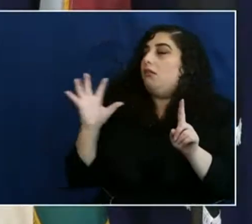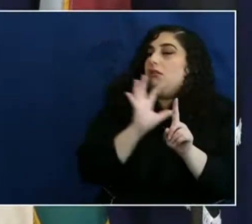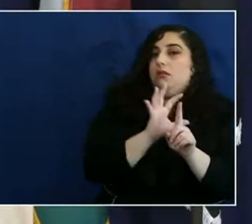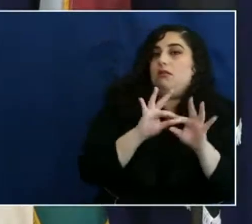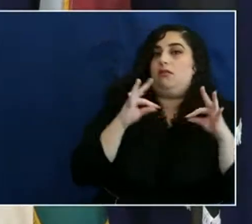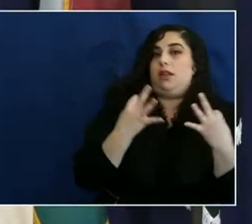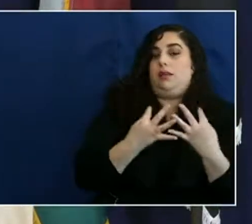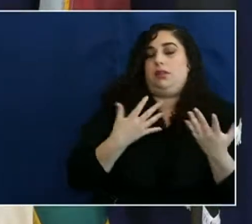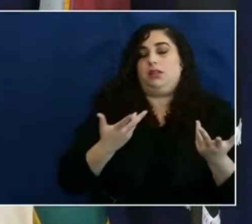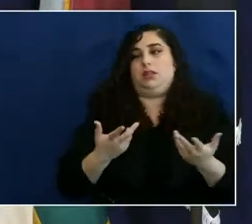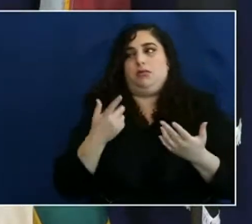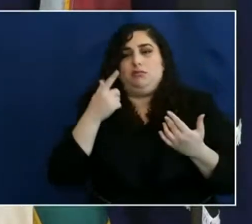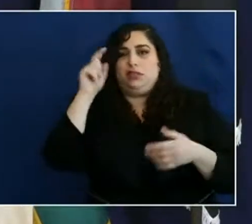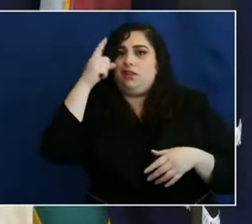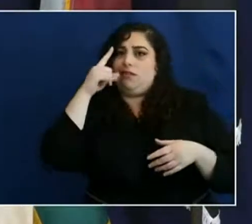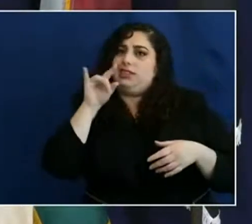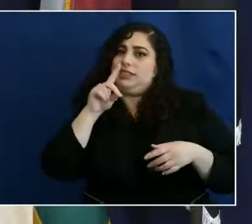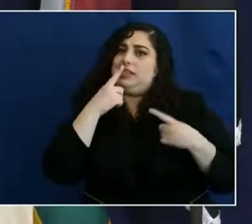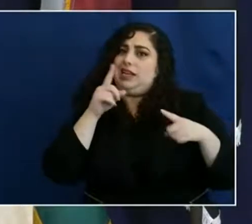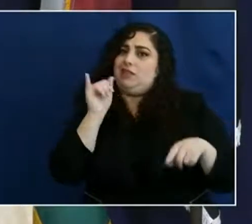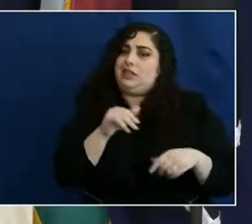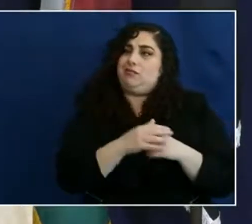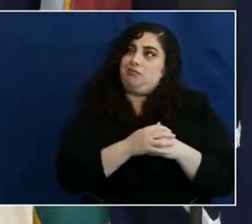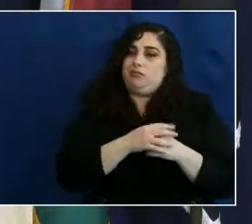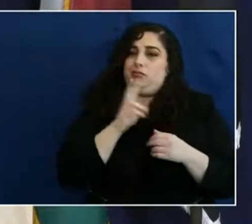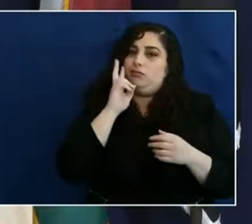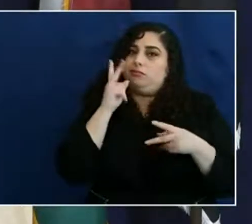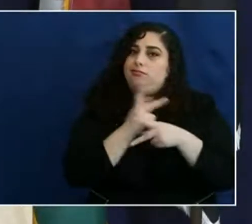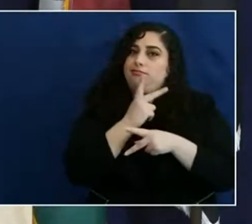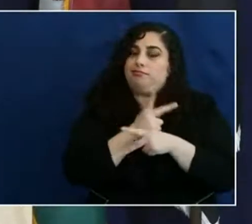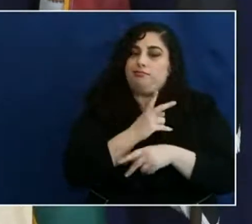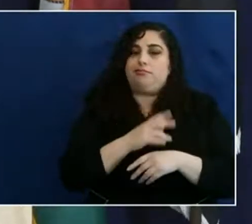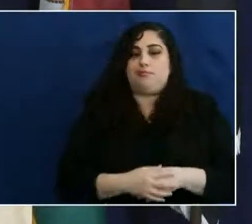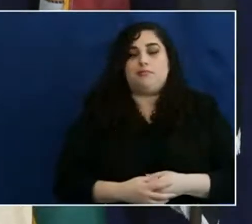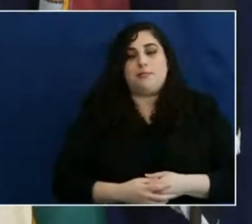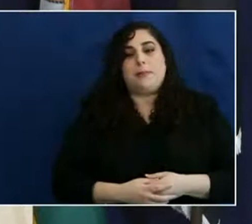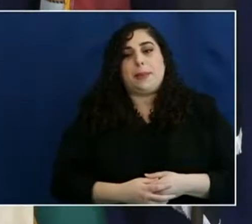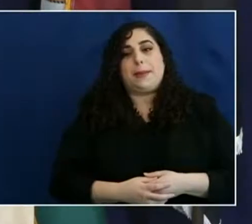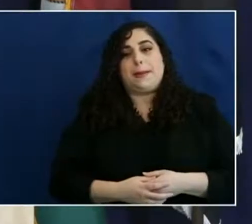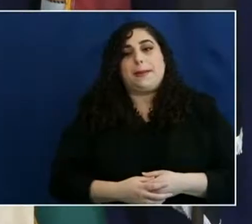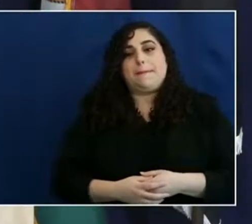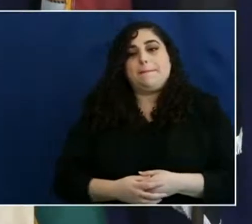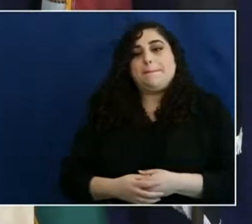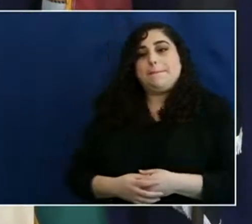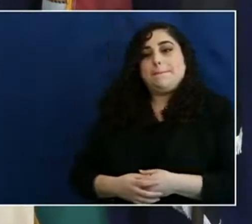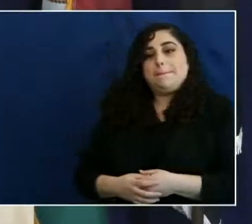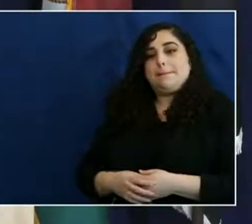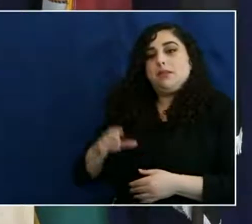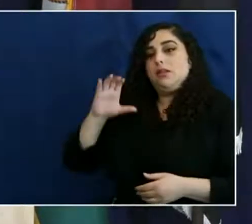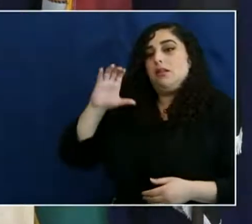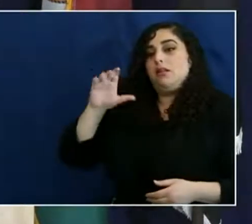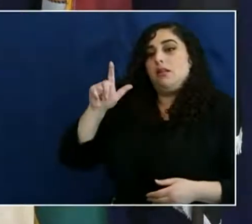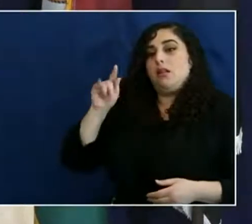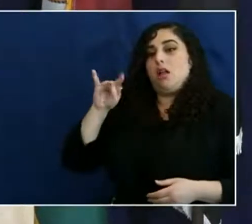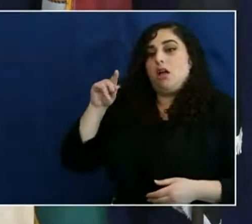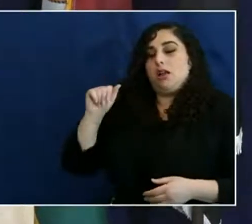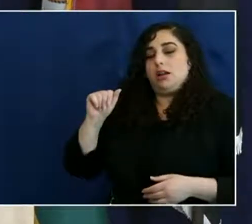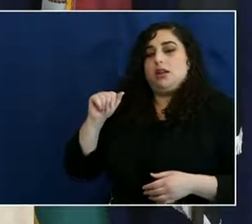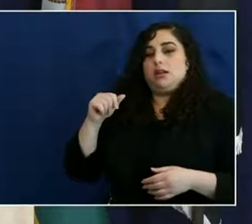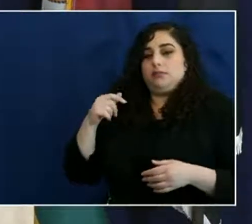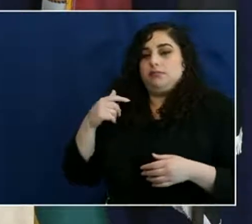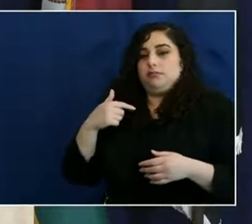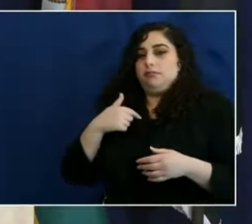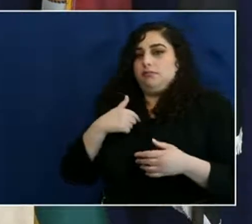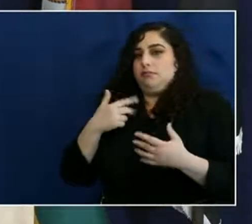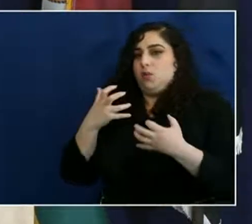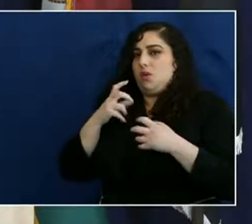The next text question is from Claudia Bujio with Univision, and she's asking for a response in Spanish. How is vaccine supply